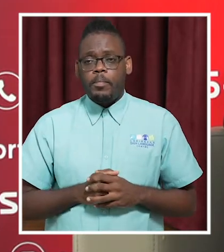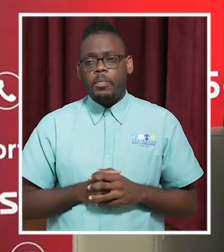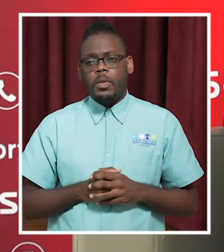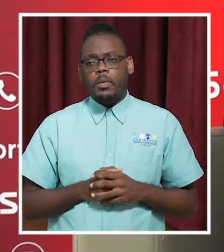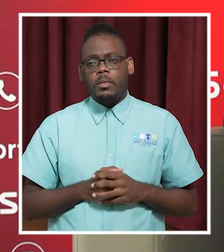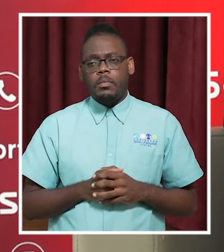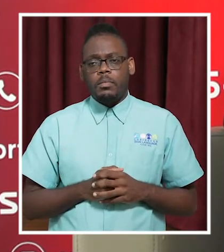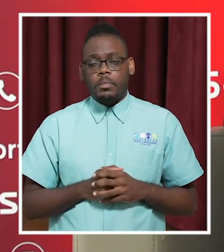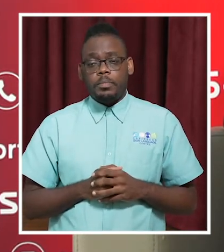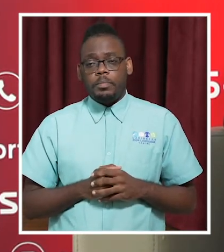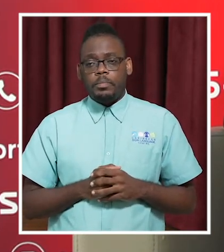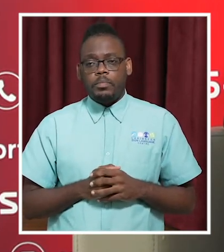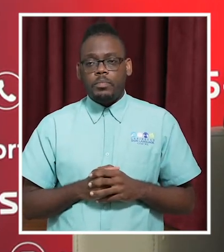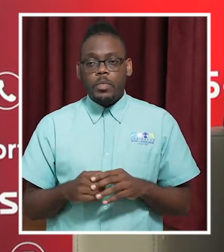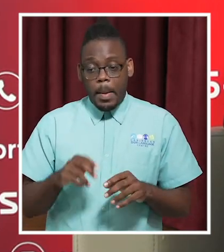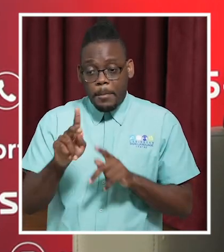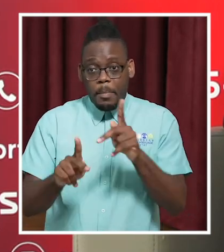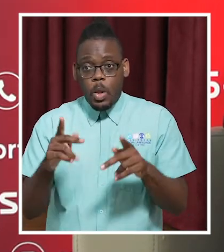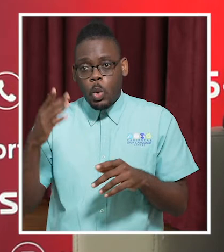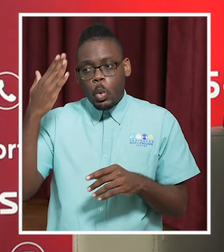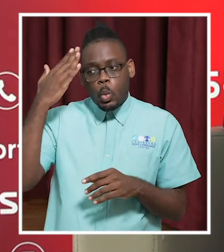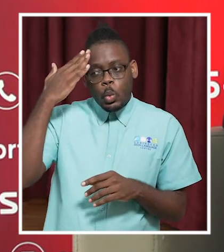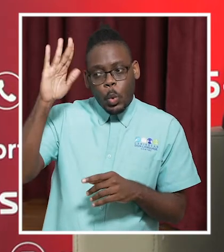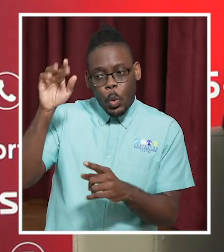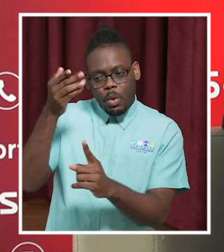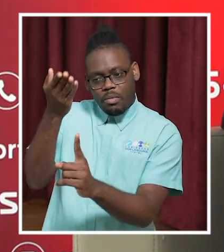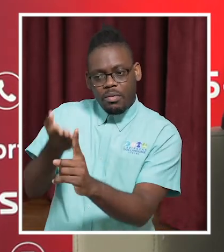disorder. As Ms. Fullerton says,